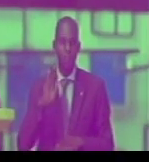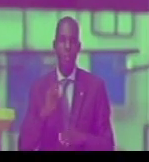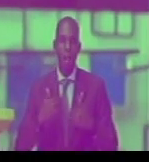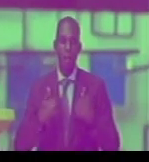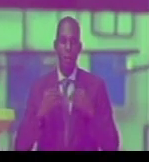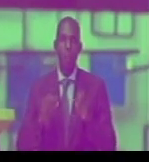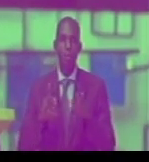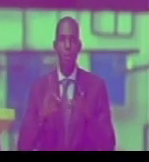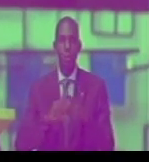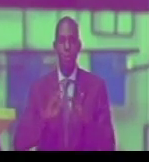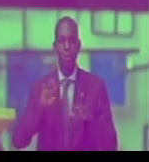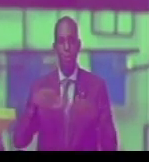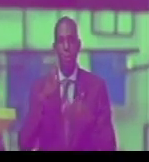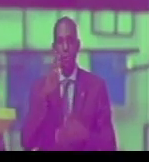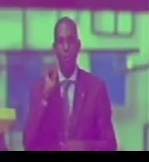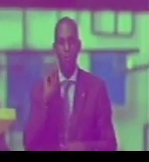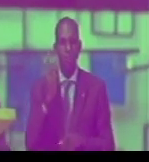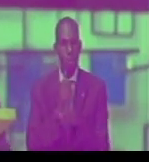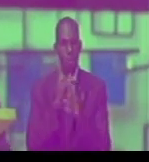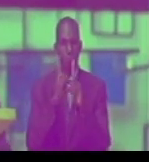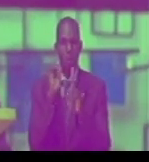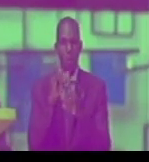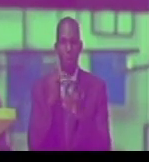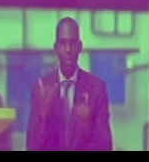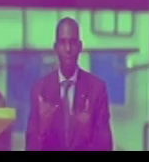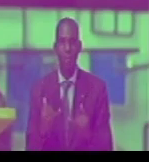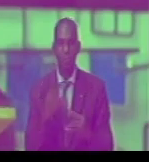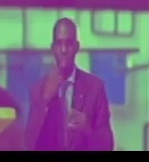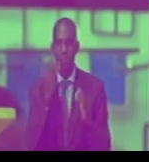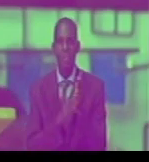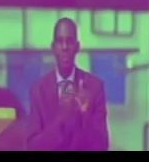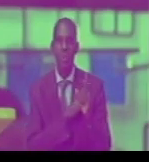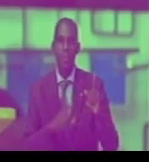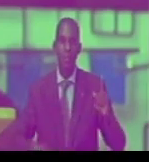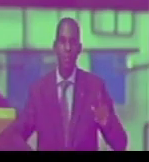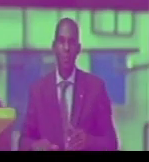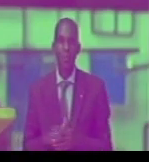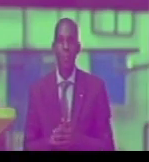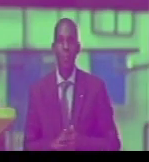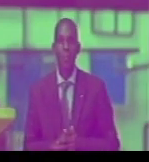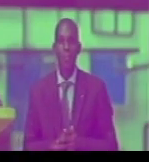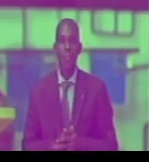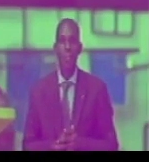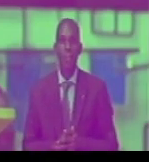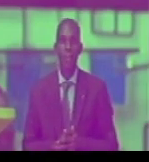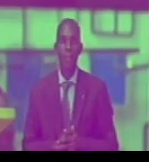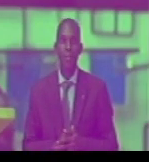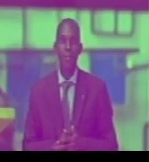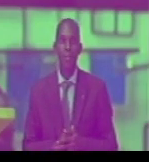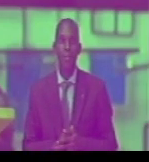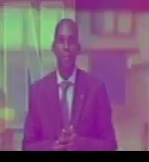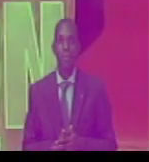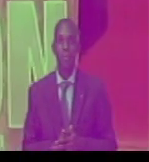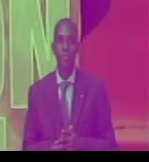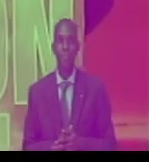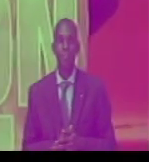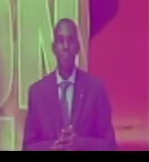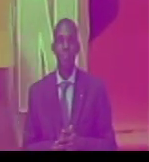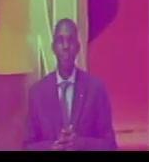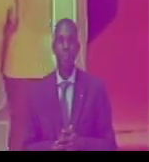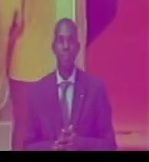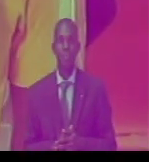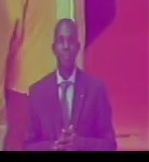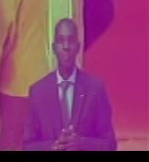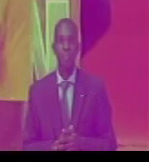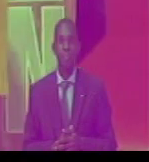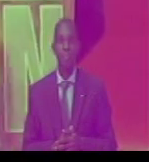the program tonight, you'll be the first there to give your testimony. The very last one now. Praise the Lord.